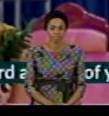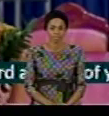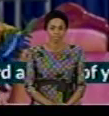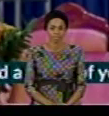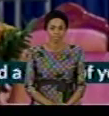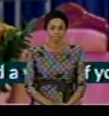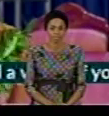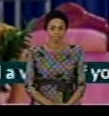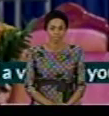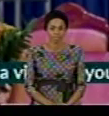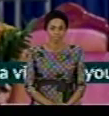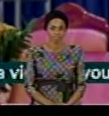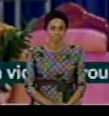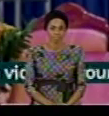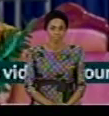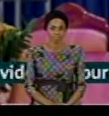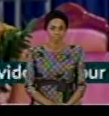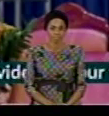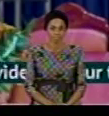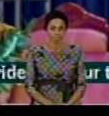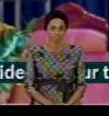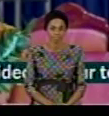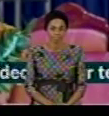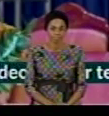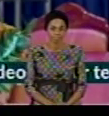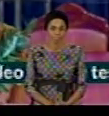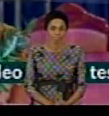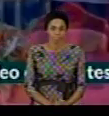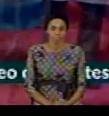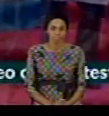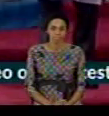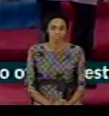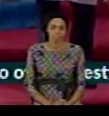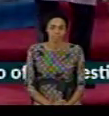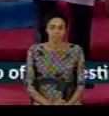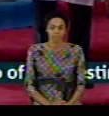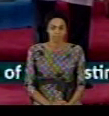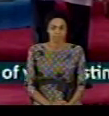in your bed Jesus Jesus